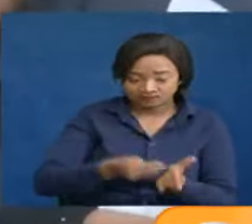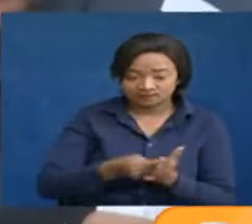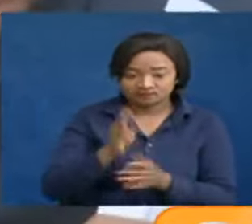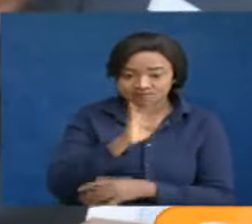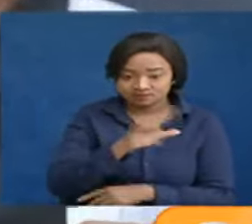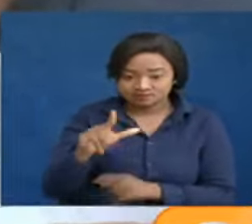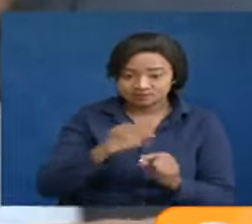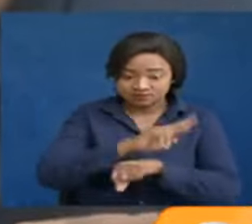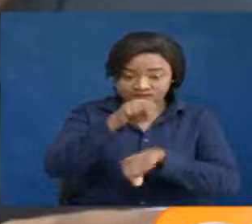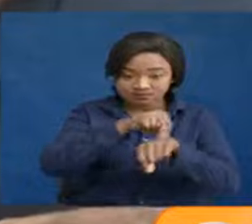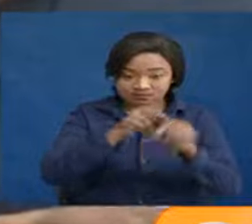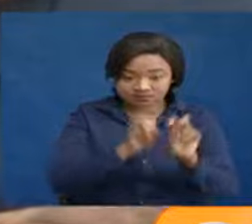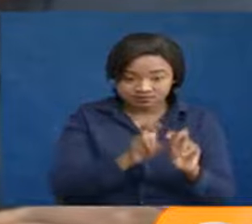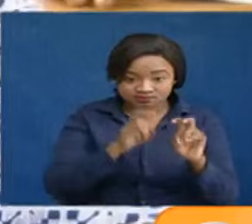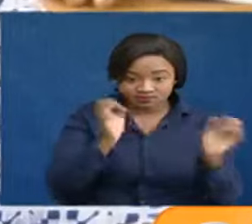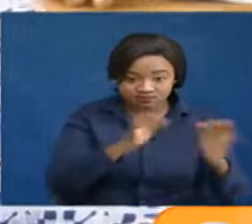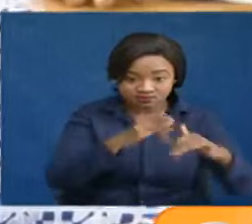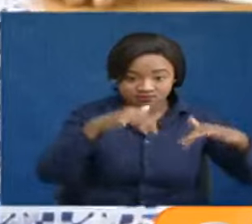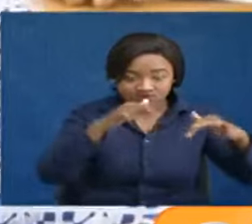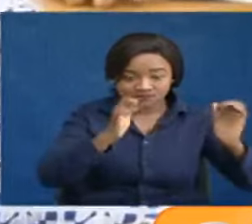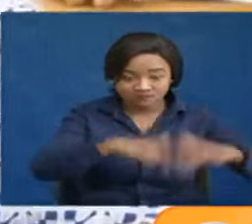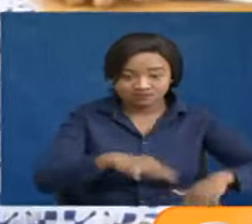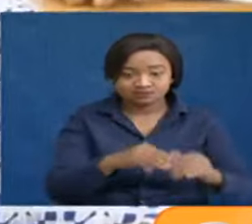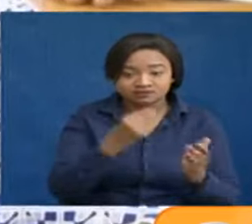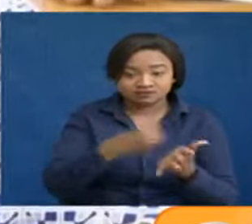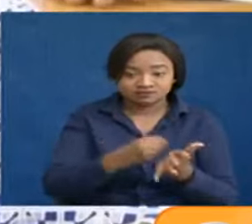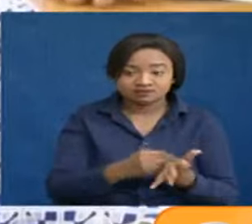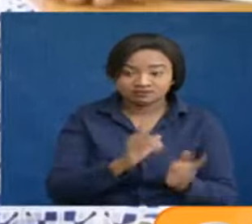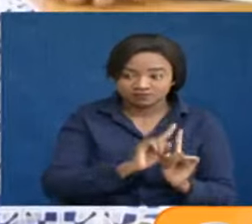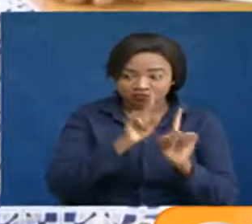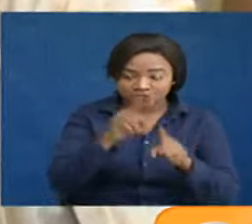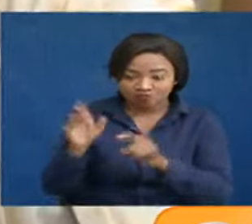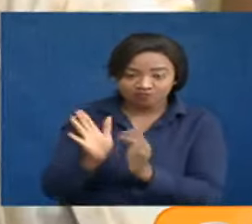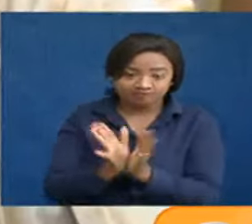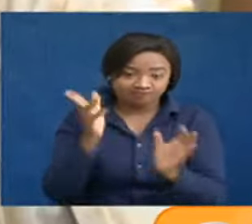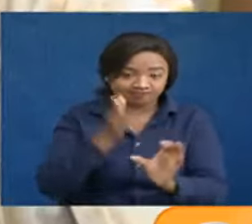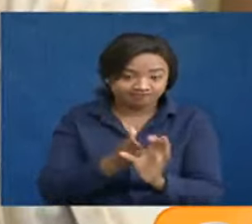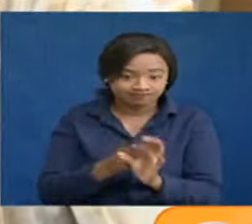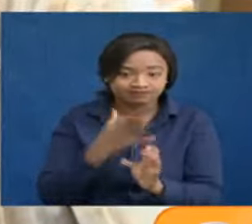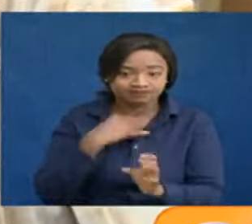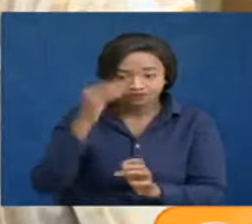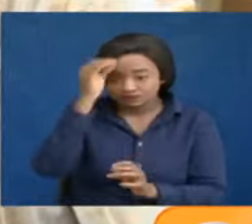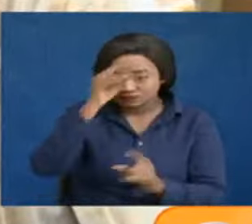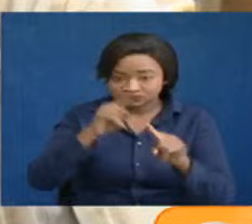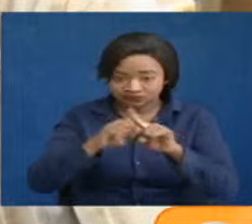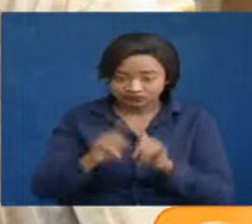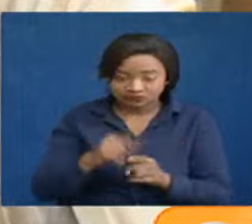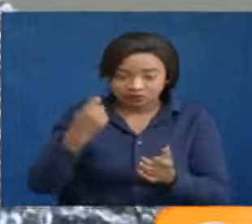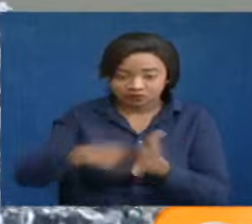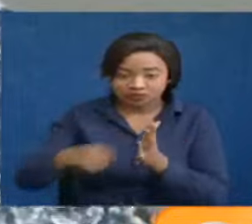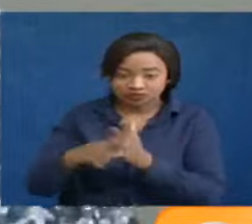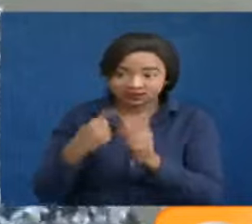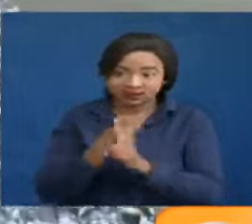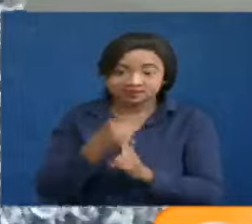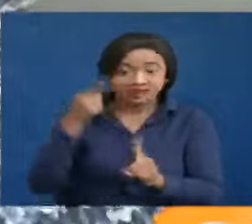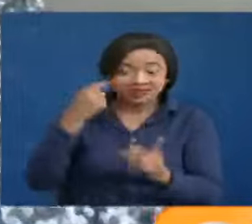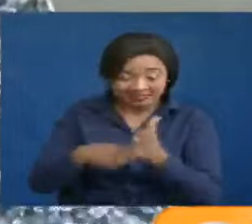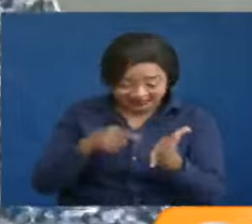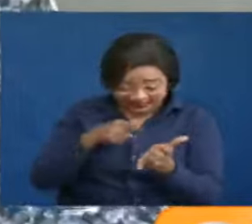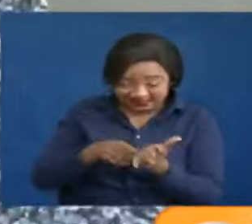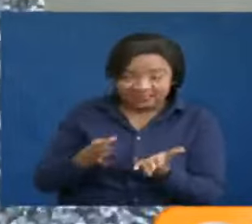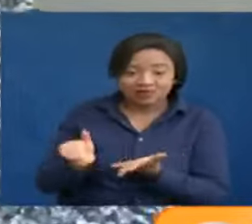National Assembly Committee on Finance is on the road again, collecting views on some of the tax proposals that seeks to raise 178